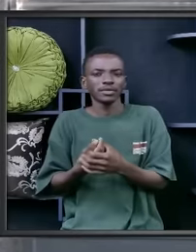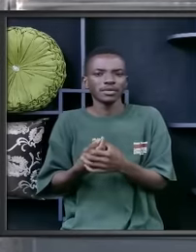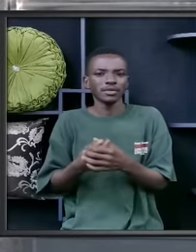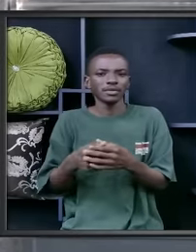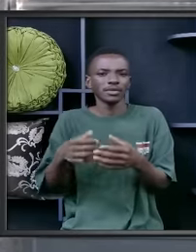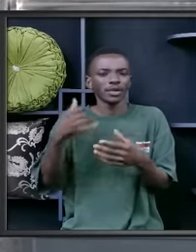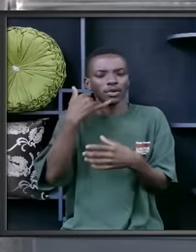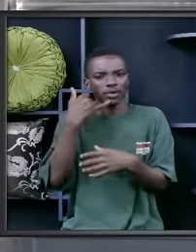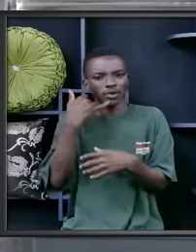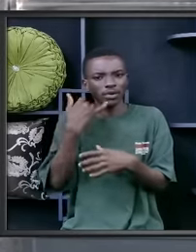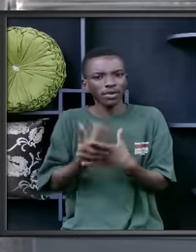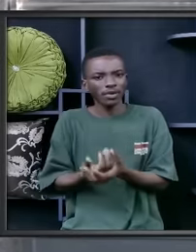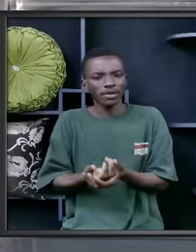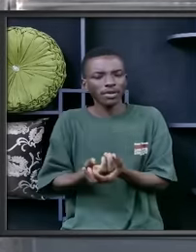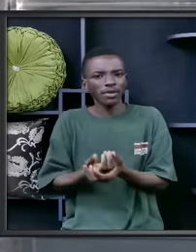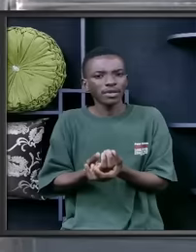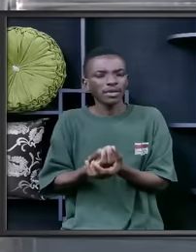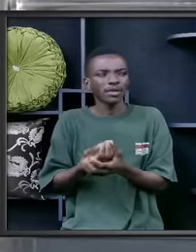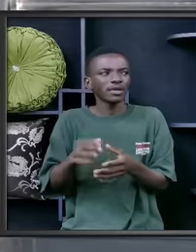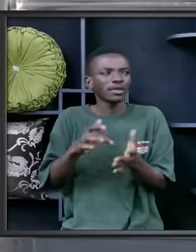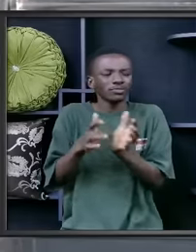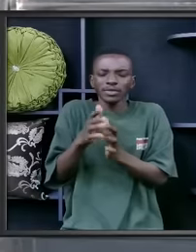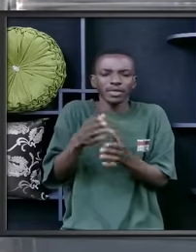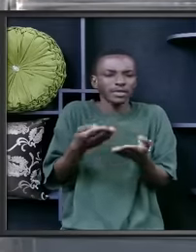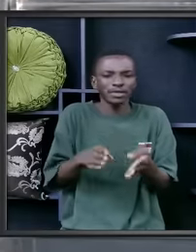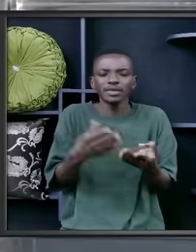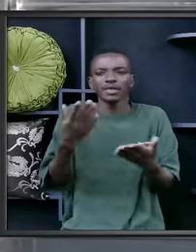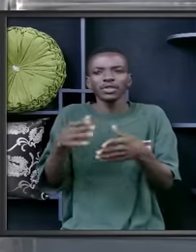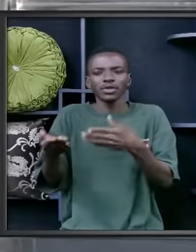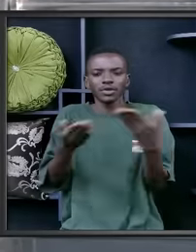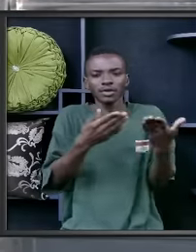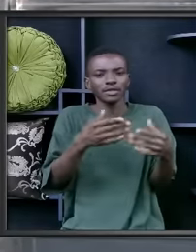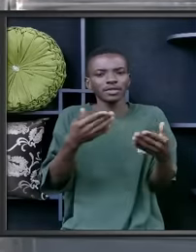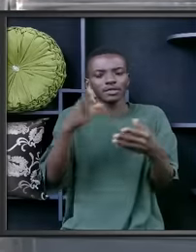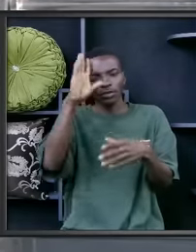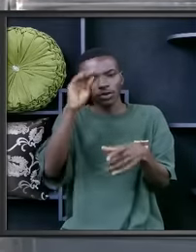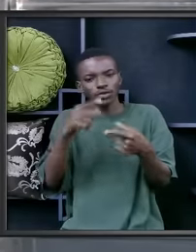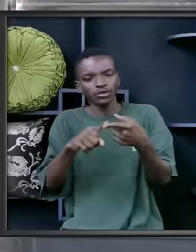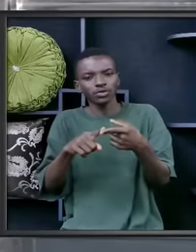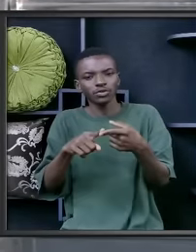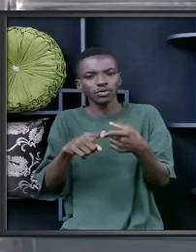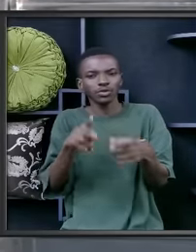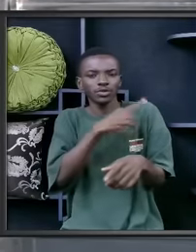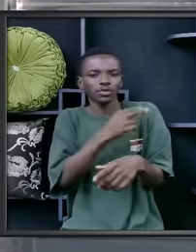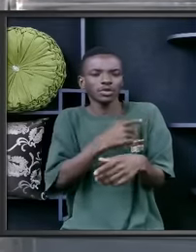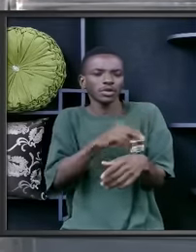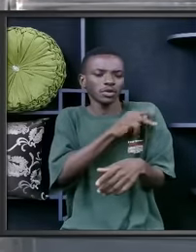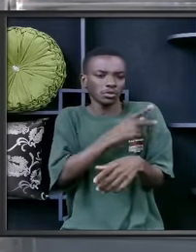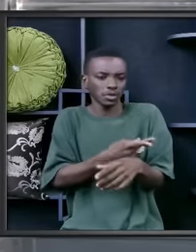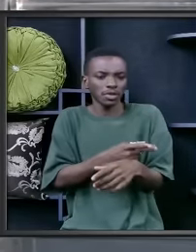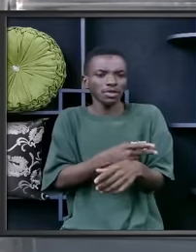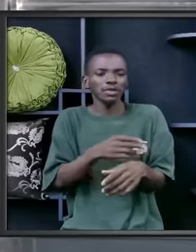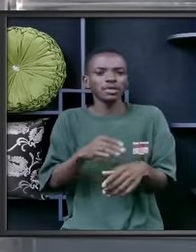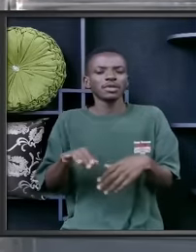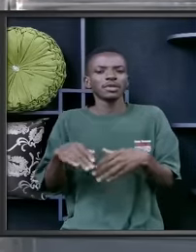are they make call? I say, Jesus, I don't die today. I can't carry great, go hospital. Are they pregnant? I can't reach hospital. I run to